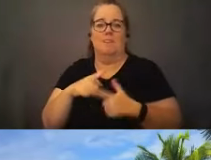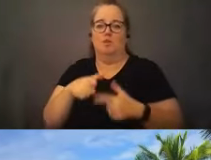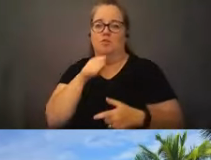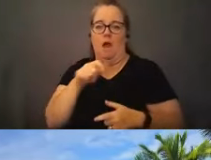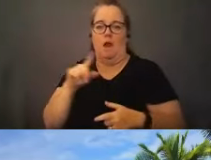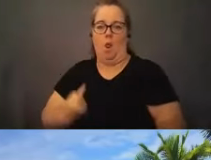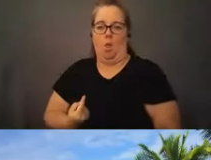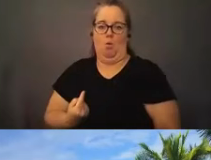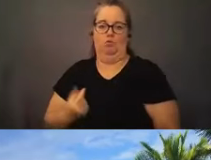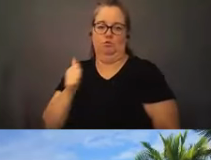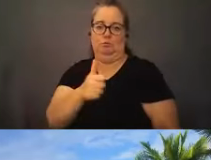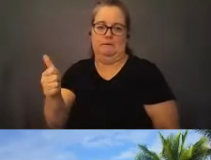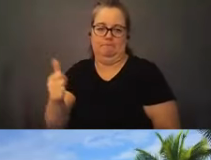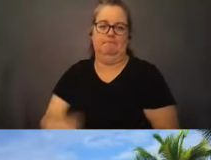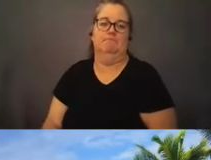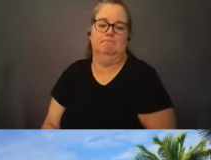situation.